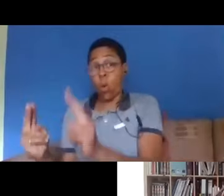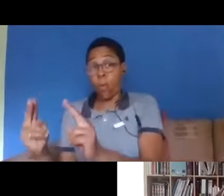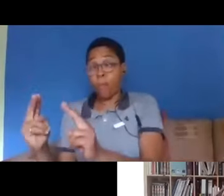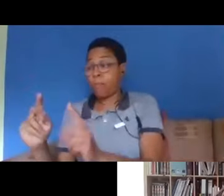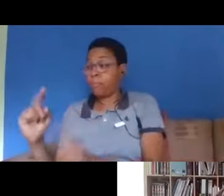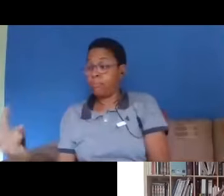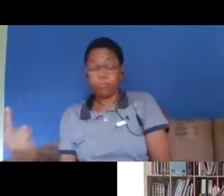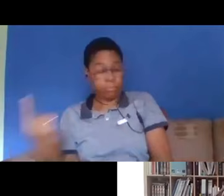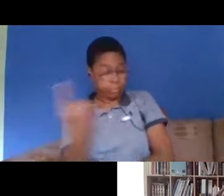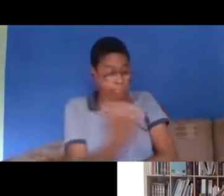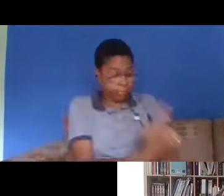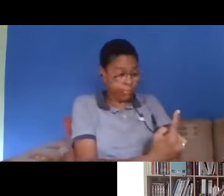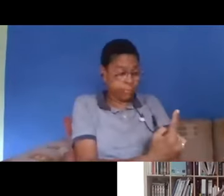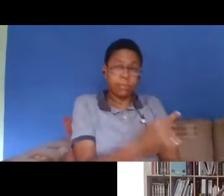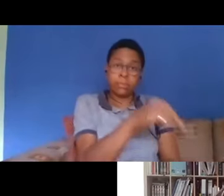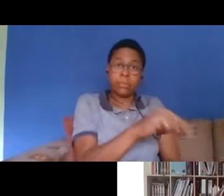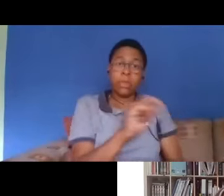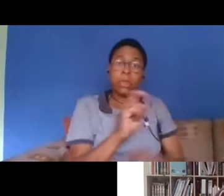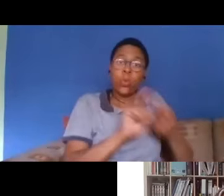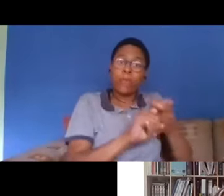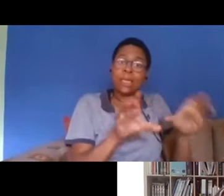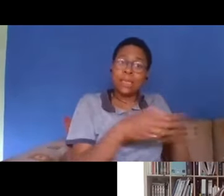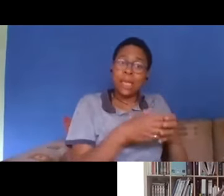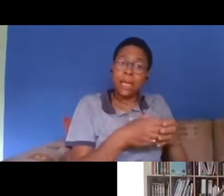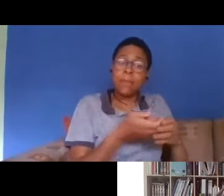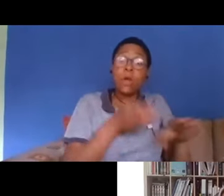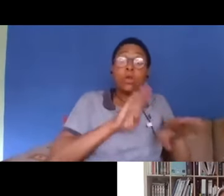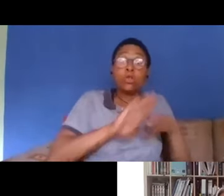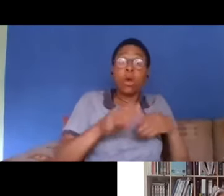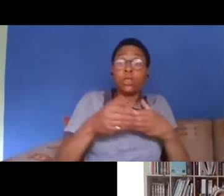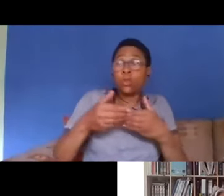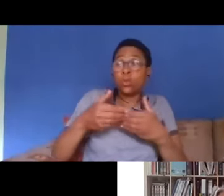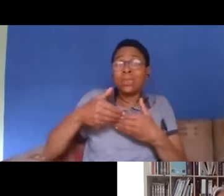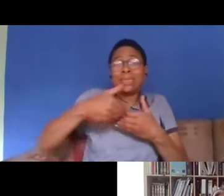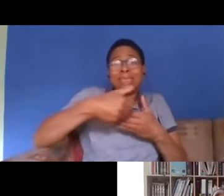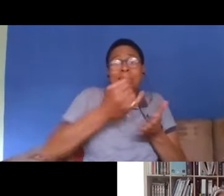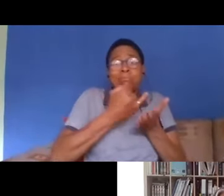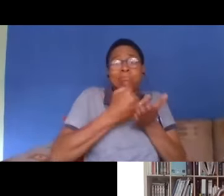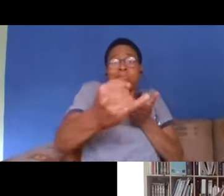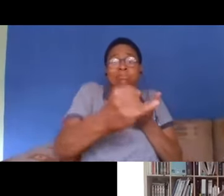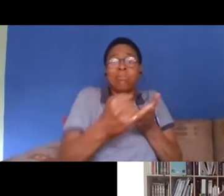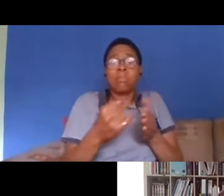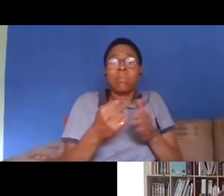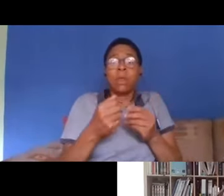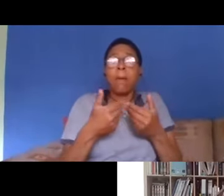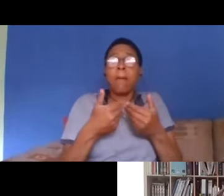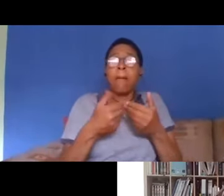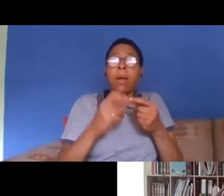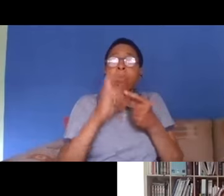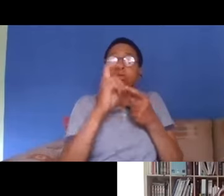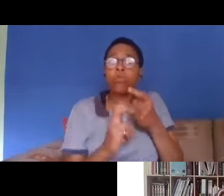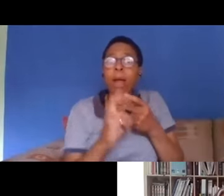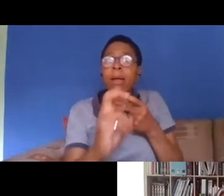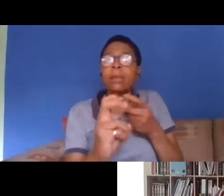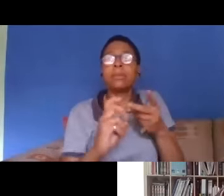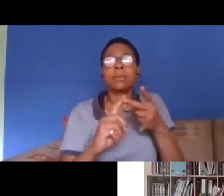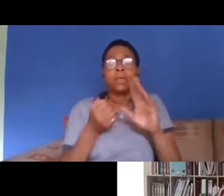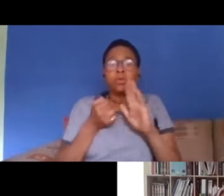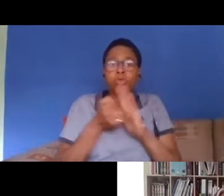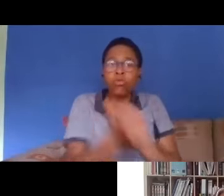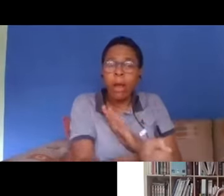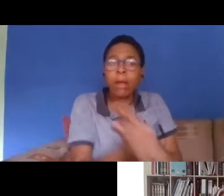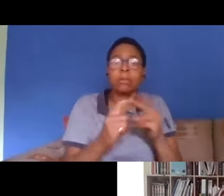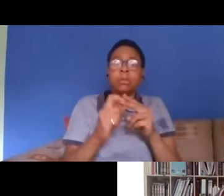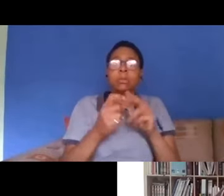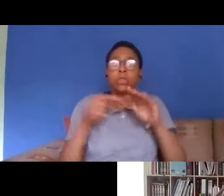to avoid public transport if at all possible would be beneficial. Trying to walk, go by cycle would be better.